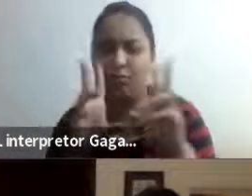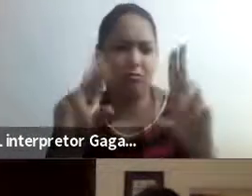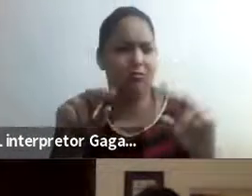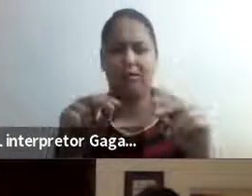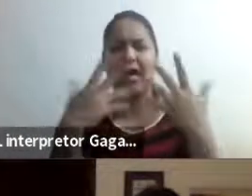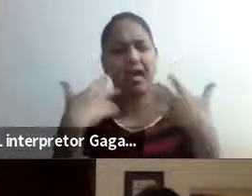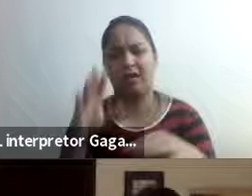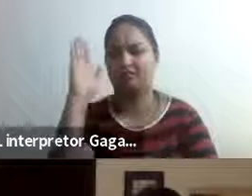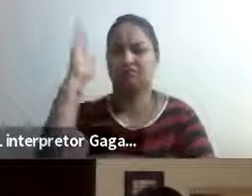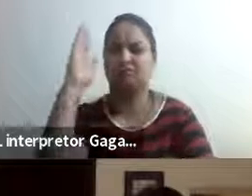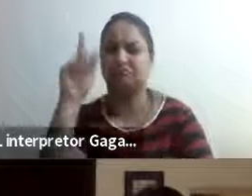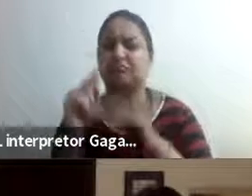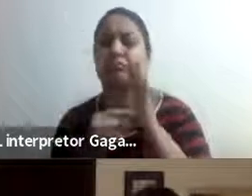mean,